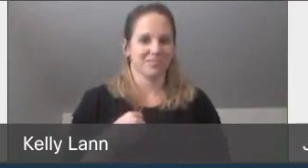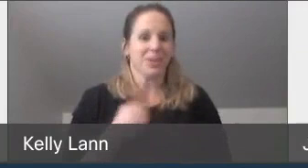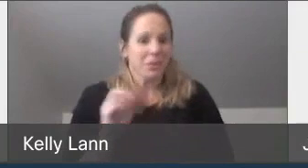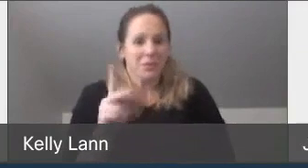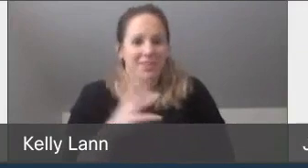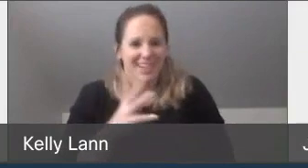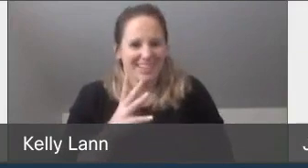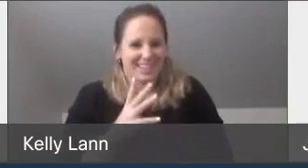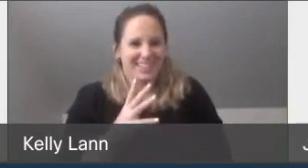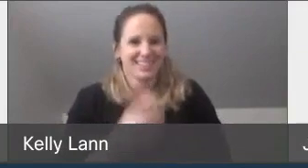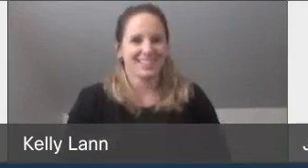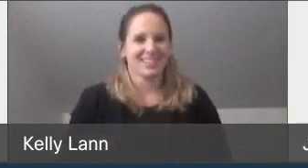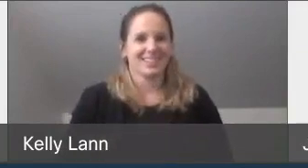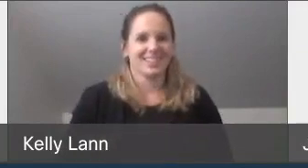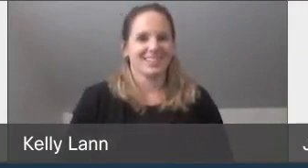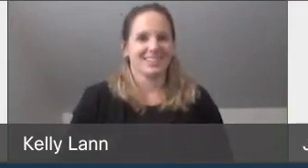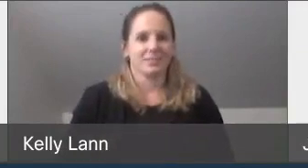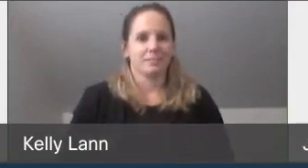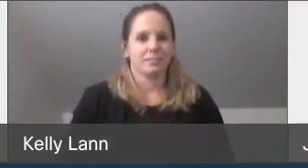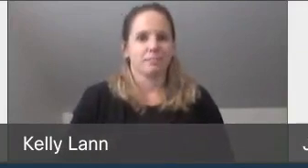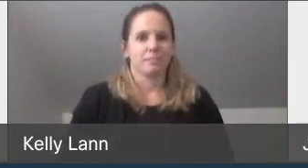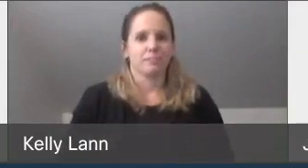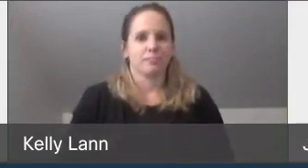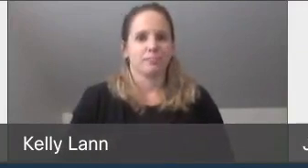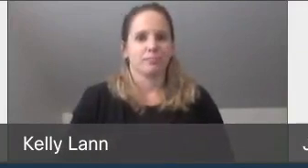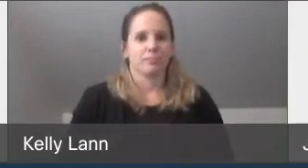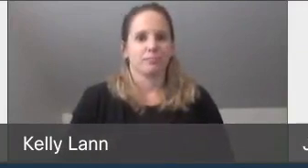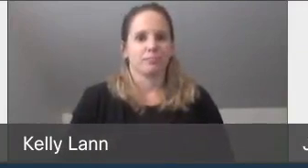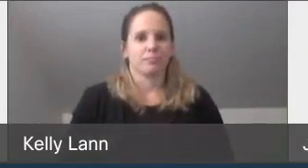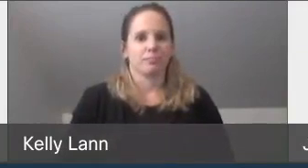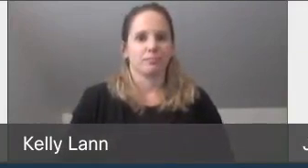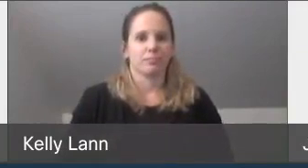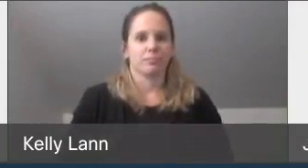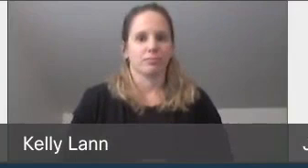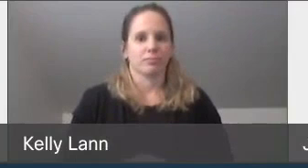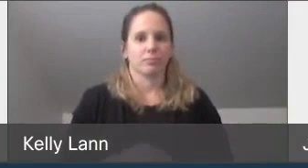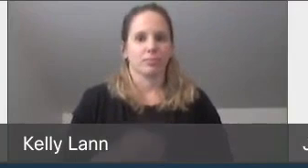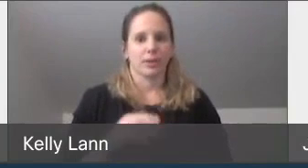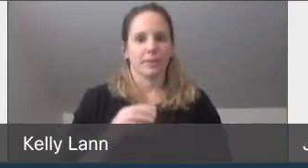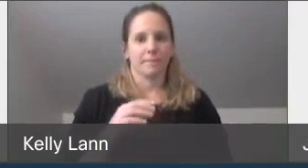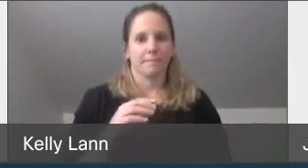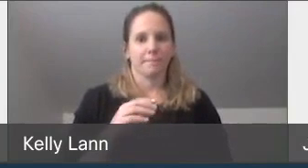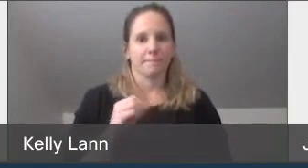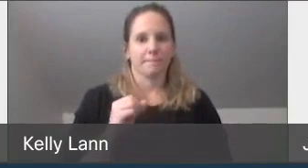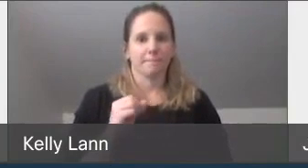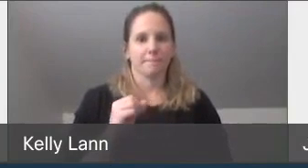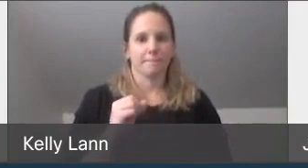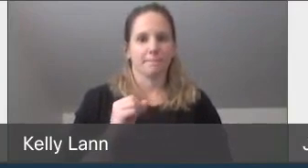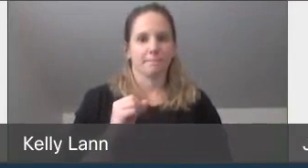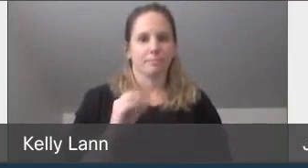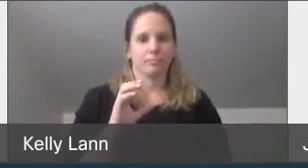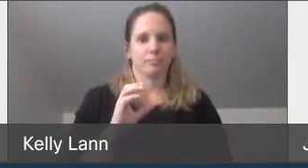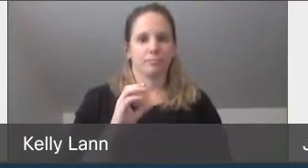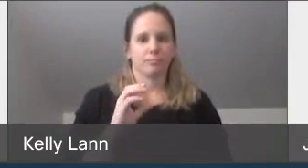court who have co-occurring disorders. Sometimes it's referred to as comorbidity, but it is the coexistence of a mental